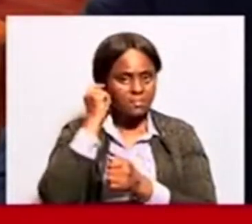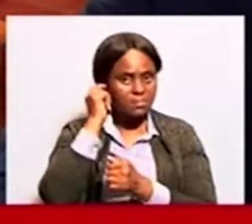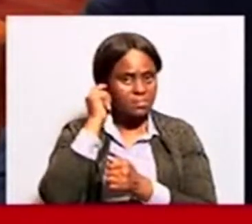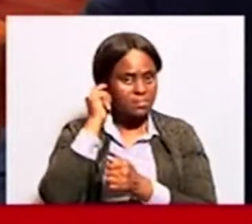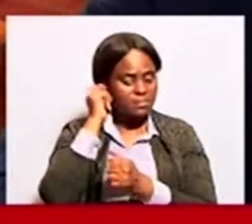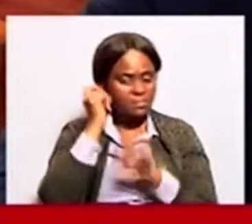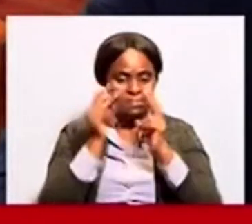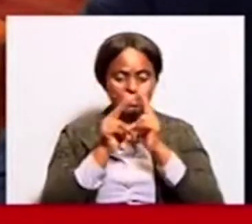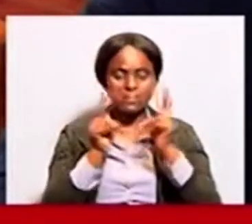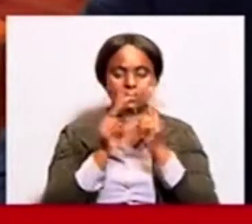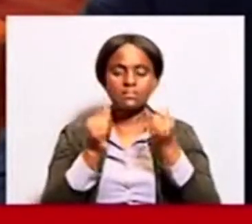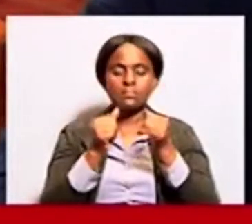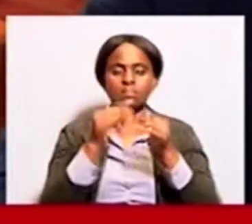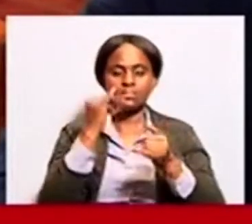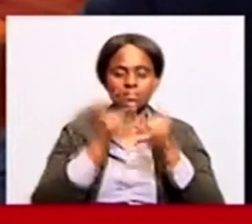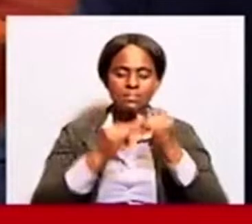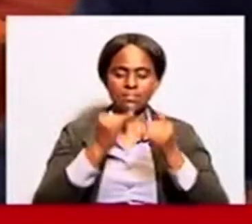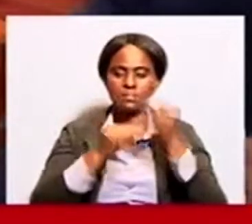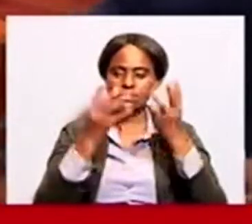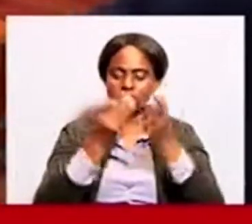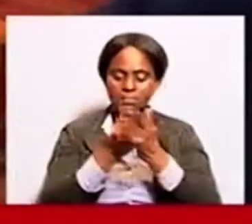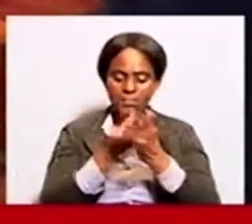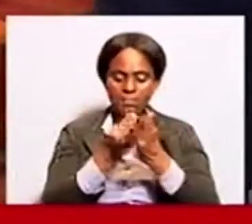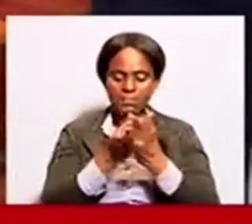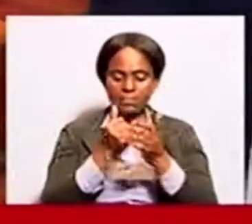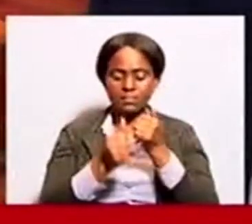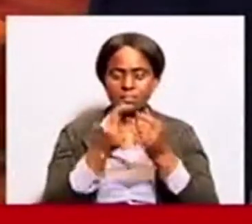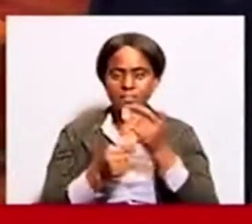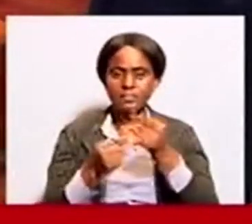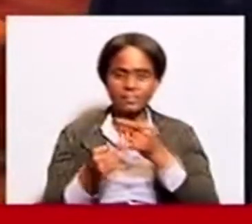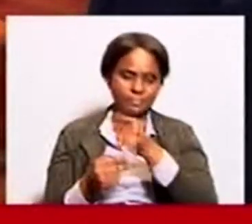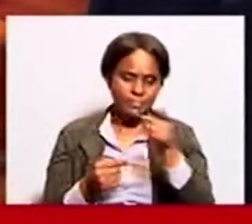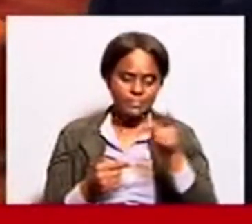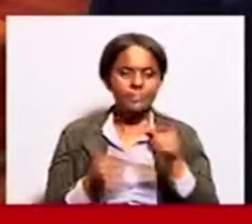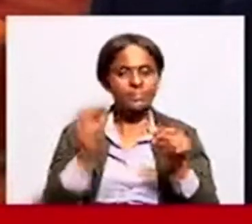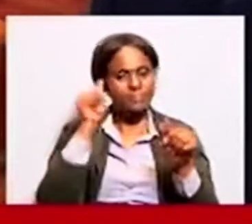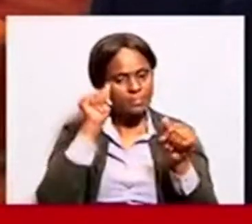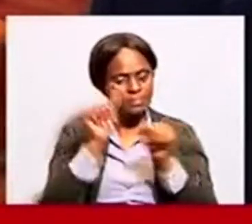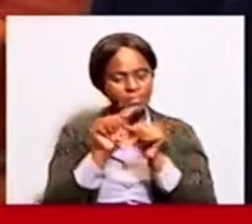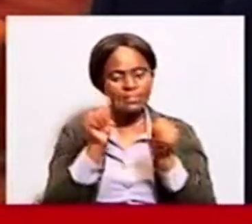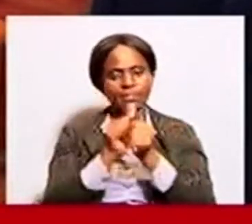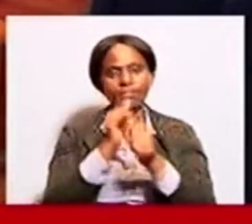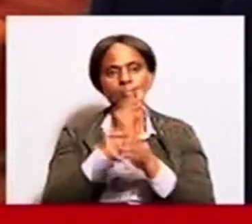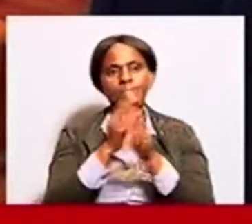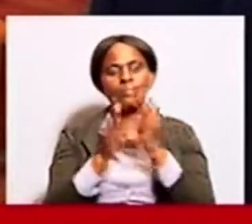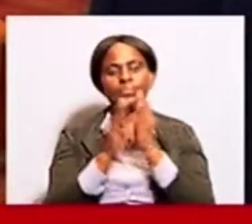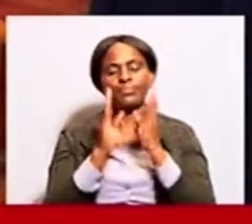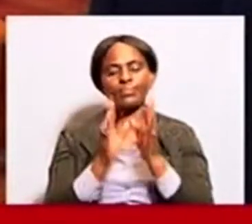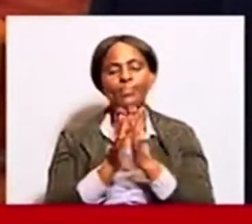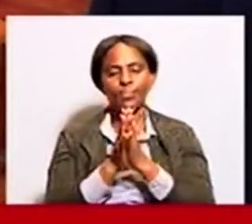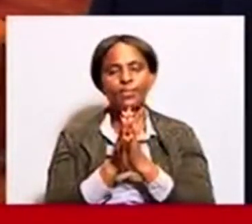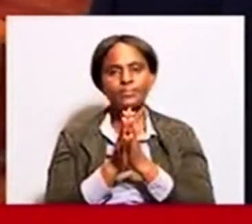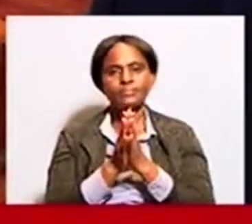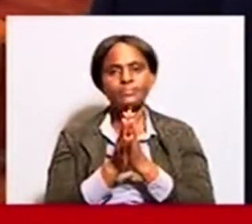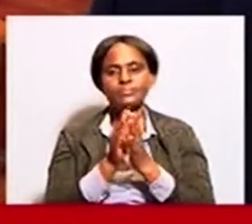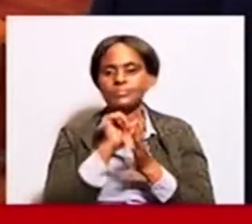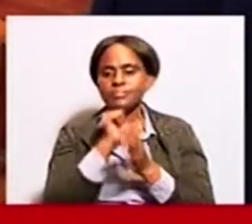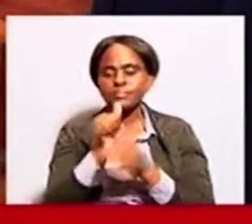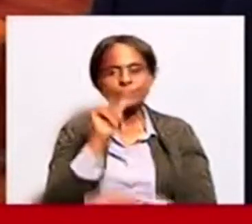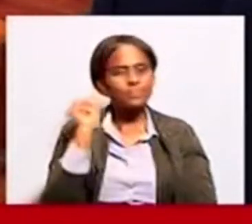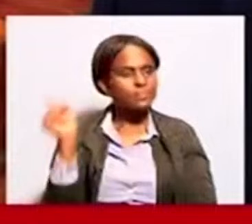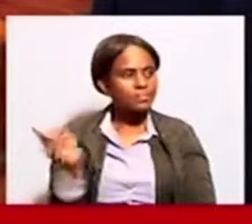So the final account, which is also supposed to be agreed upon with the contractor, does not